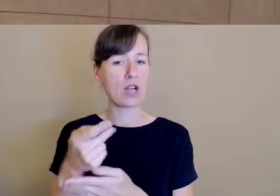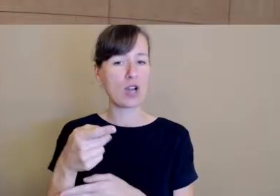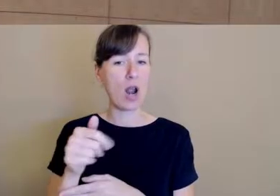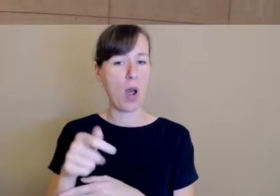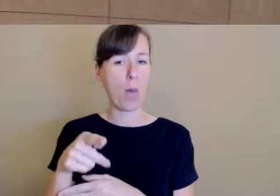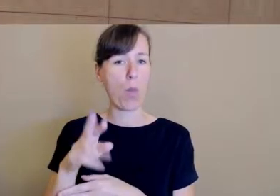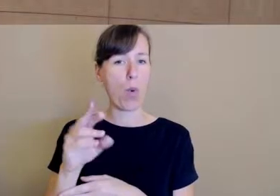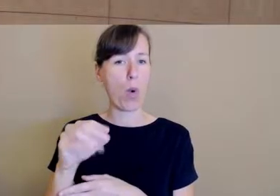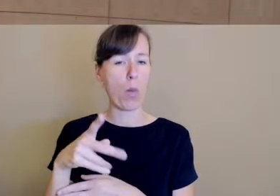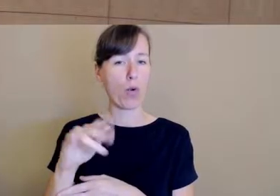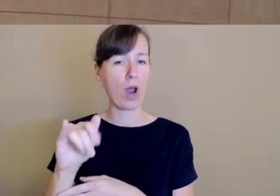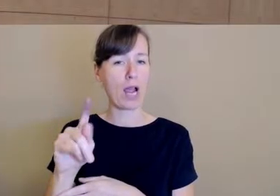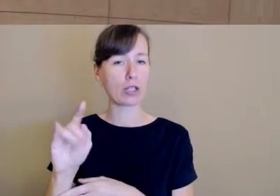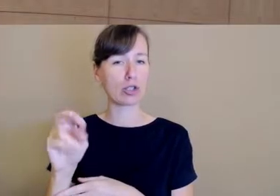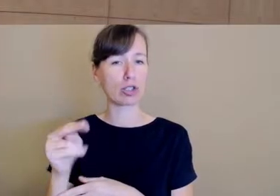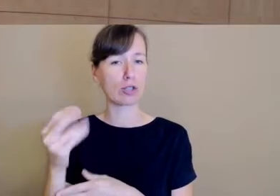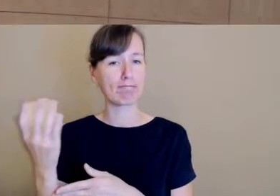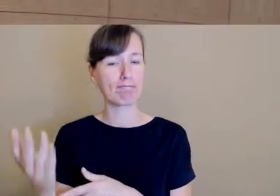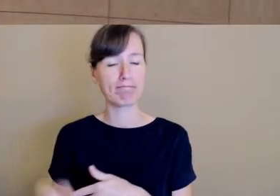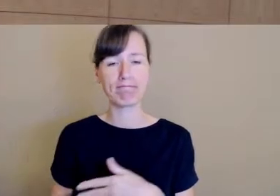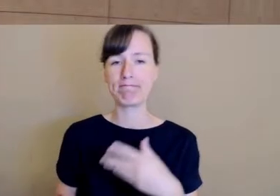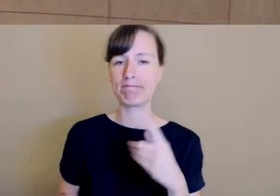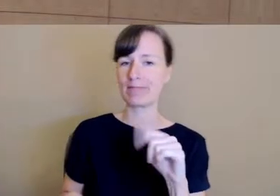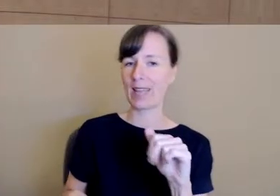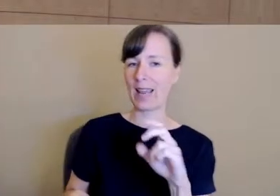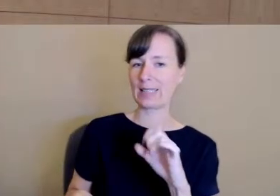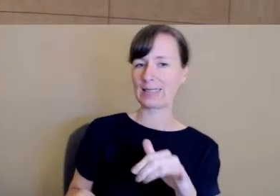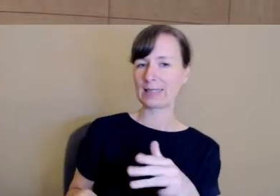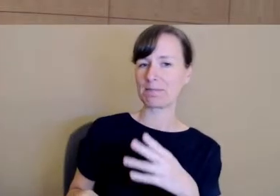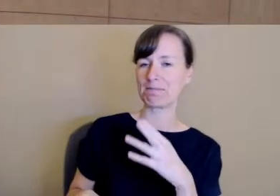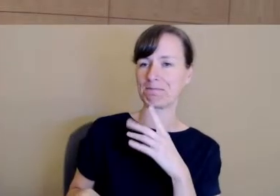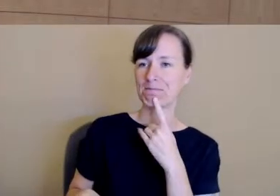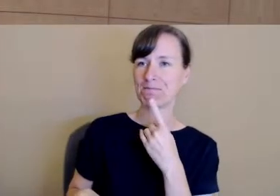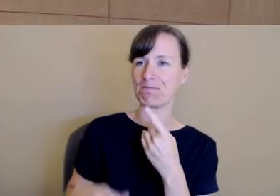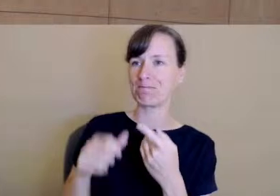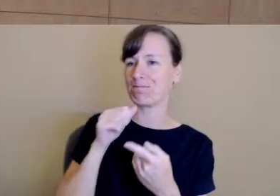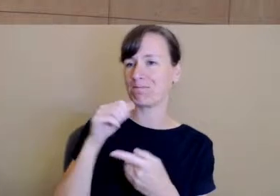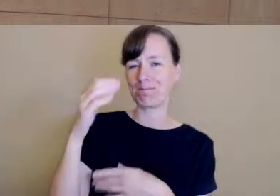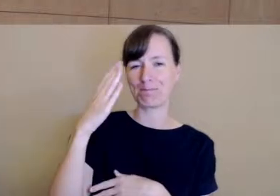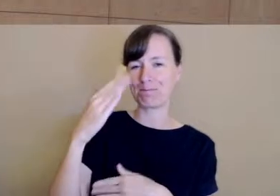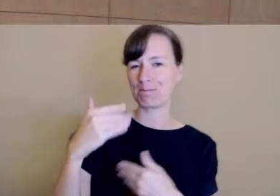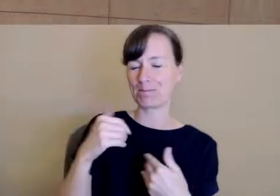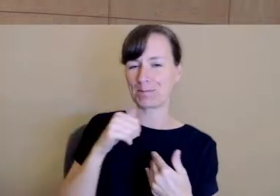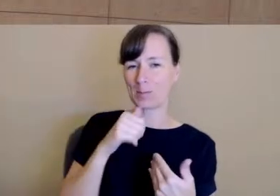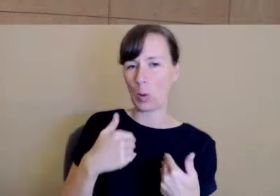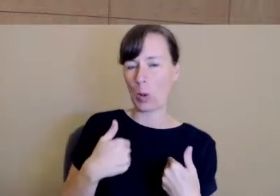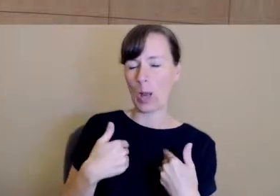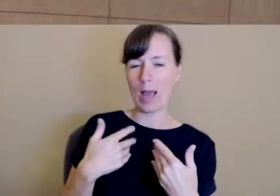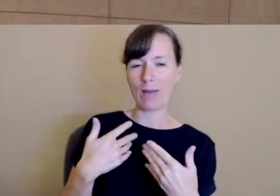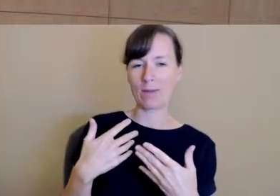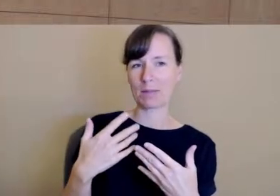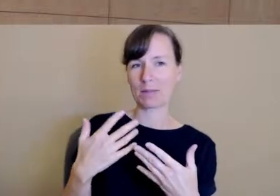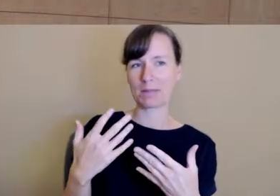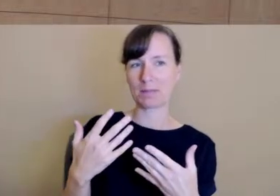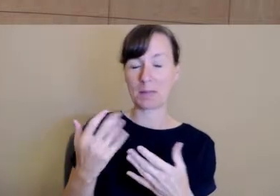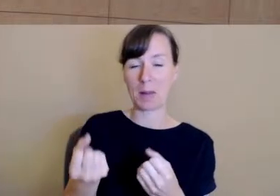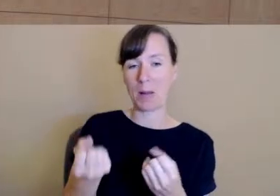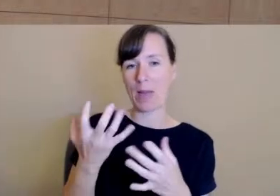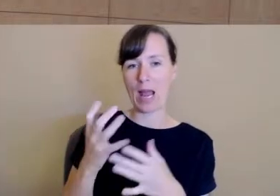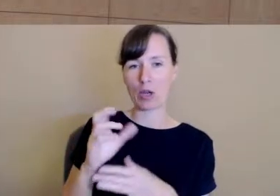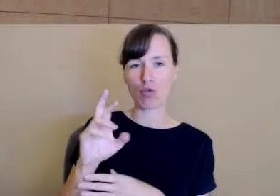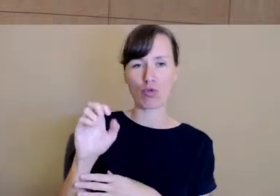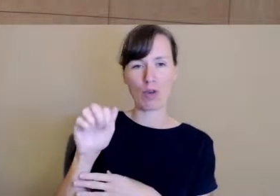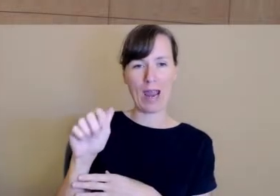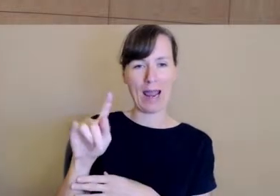ahead. I don't know that I have so many creative ways. I know we have some